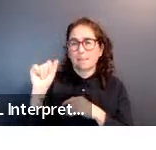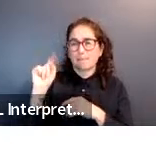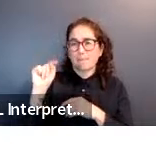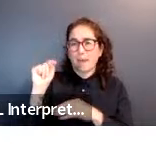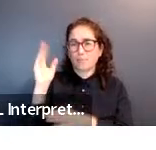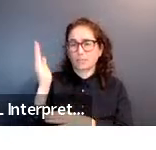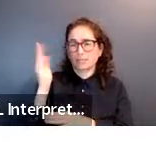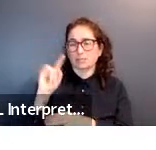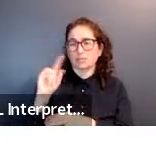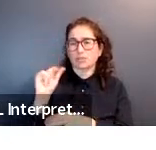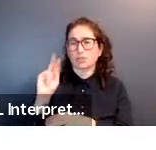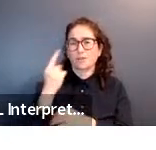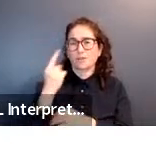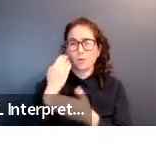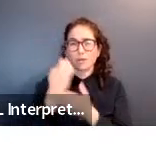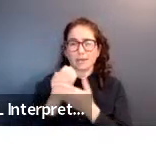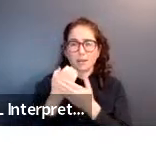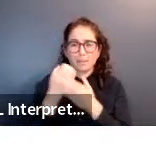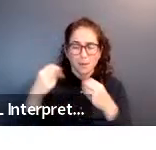zoning for economic opportunity,